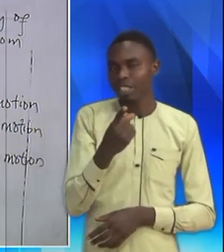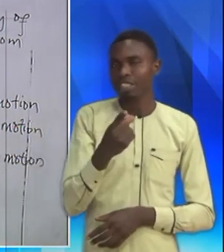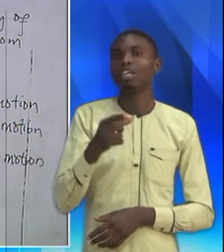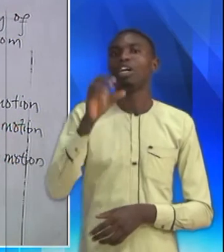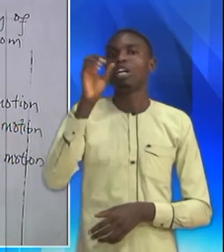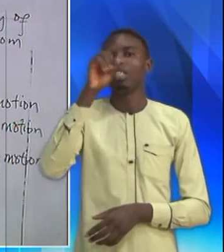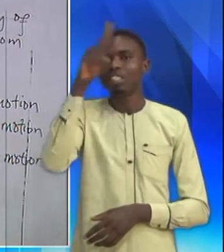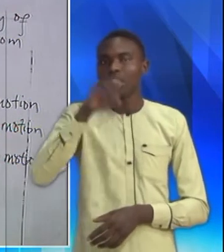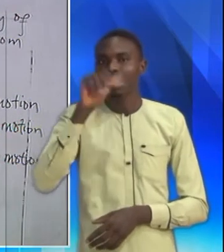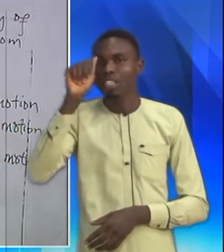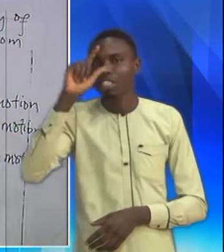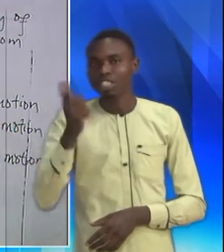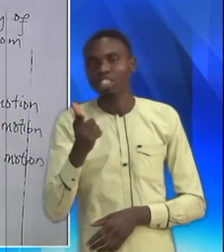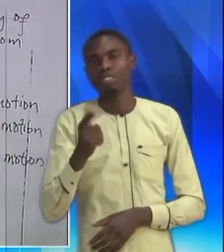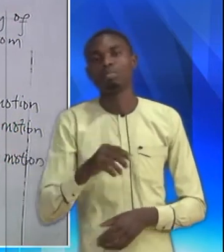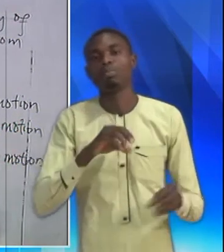Zigzag